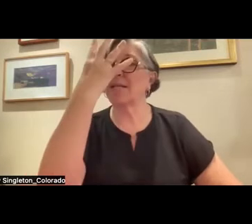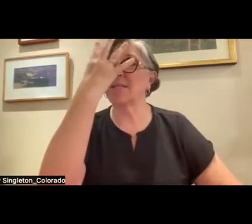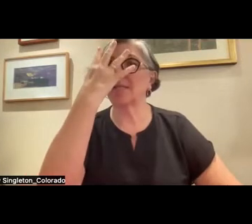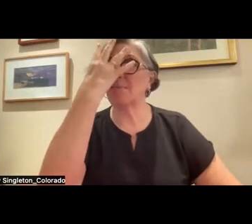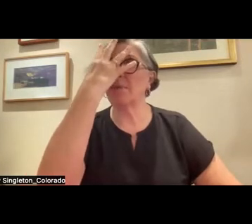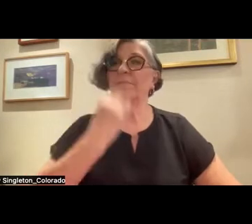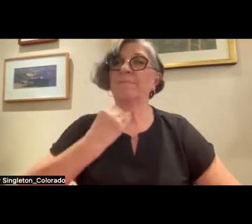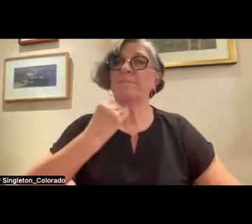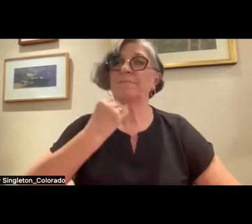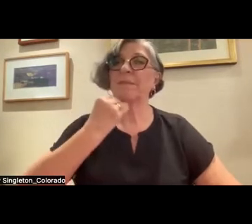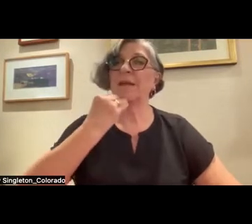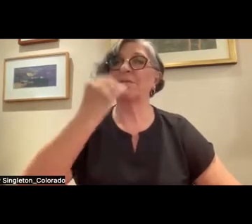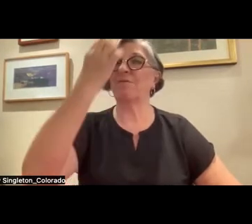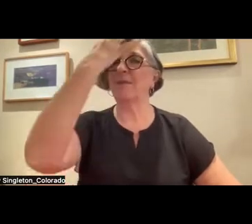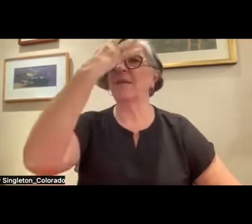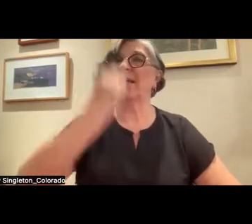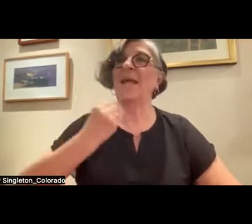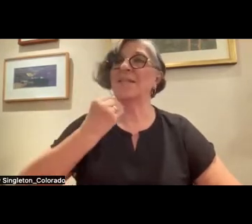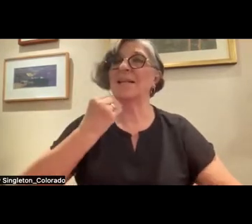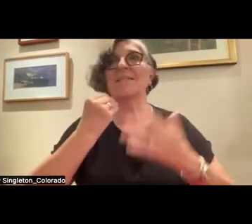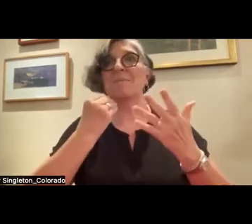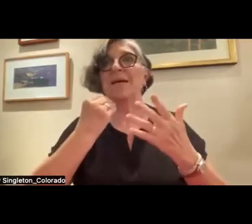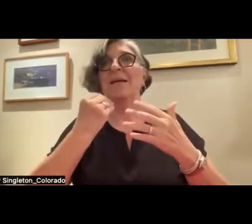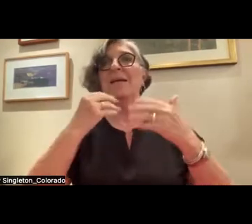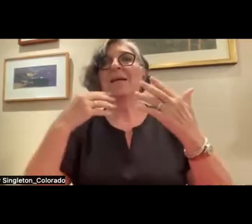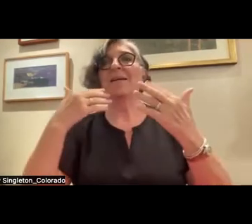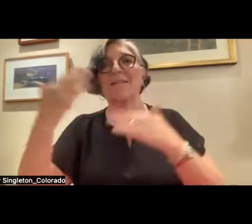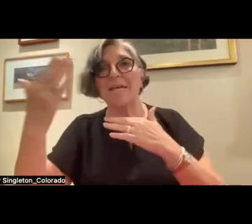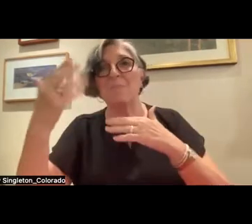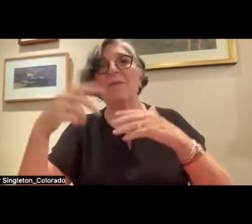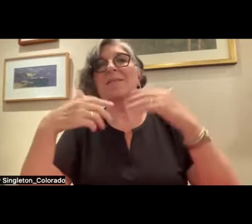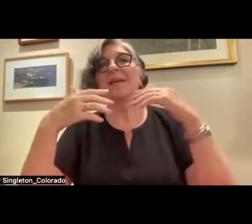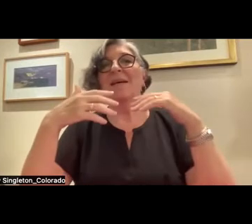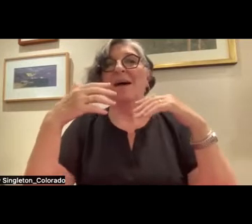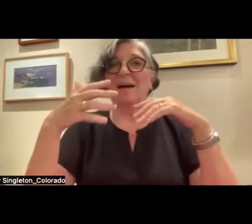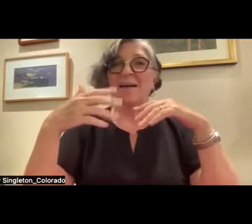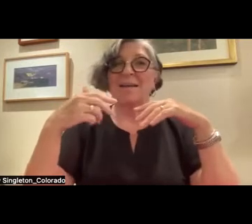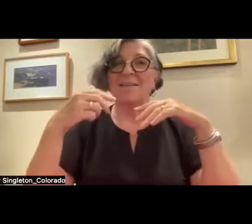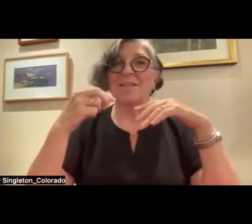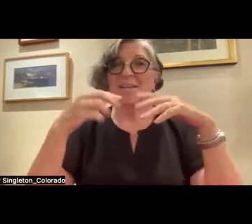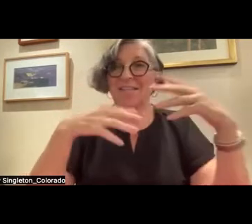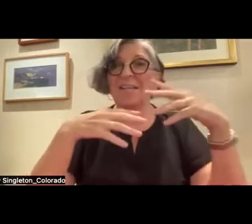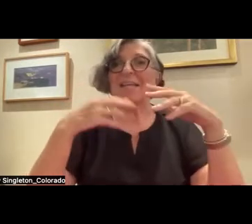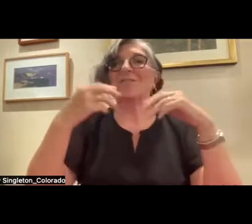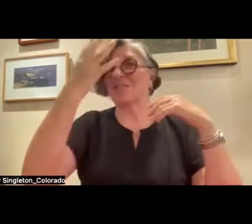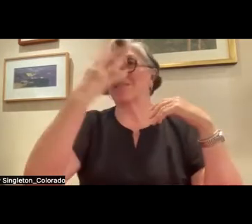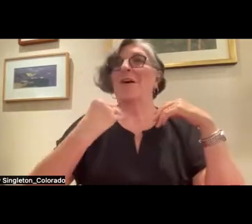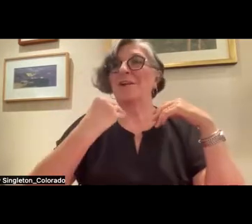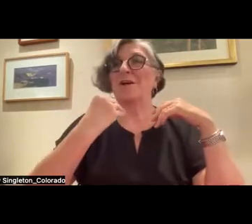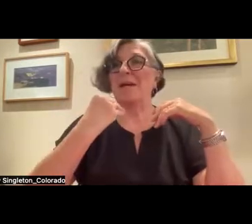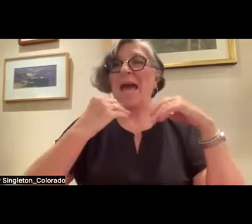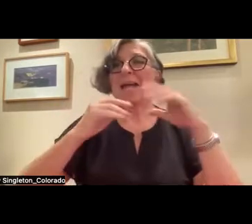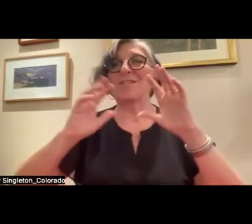like the sign sleep. Okay, so it feels like it ends, except sleep is not telic. It just